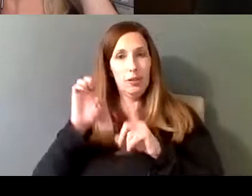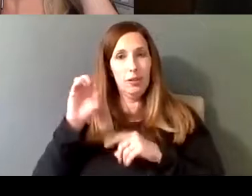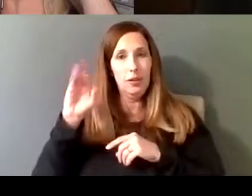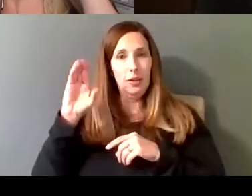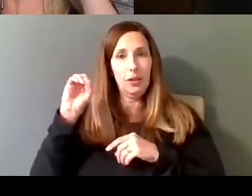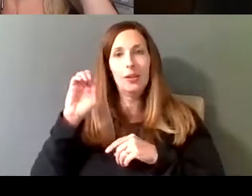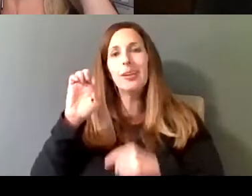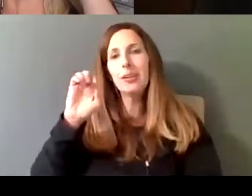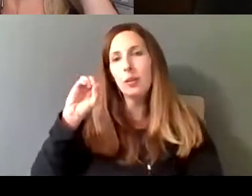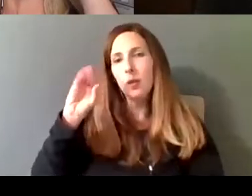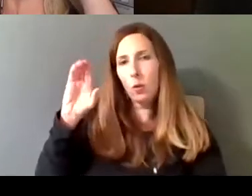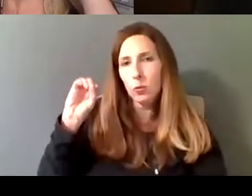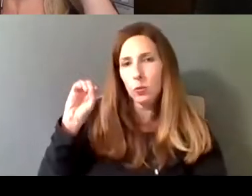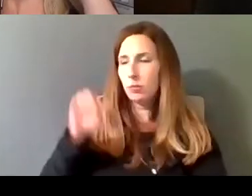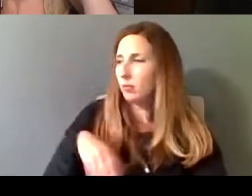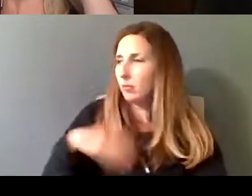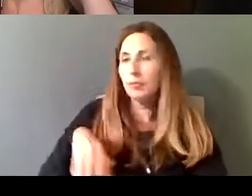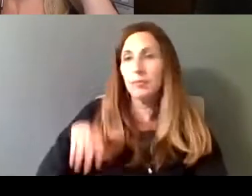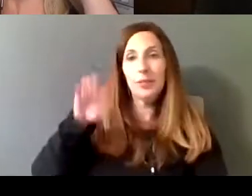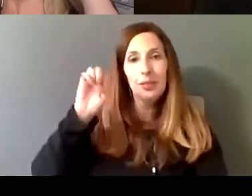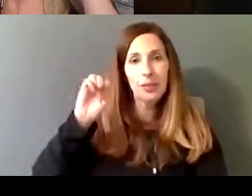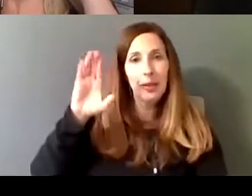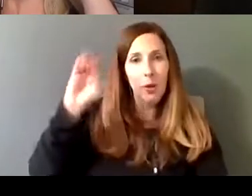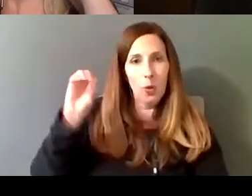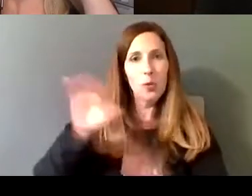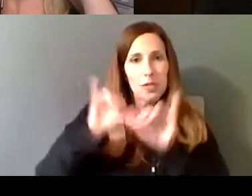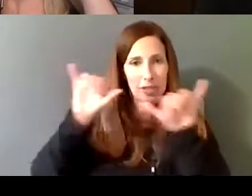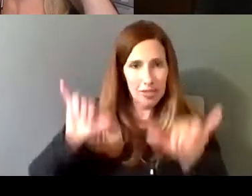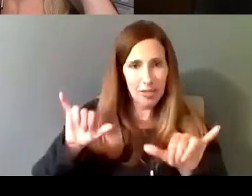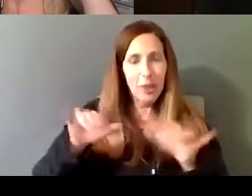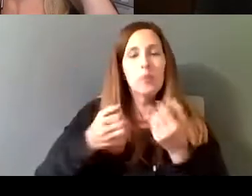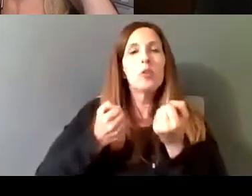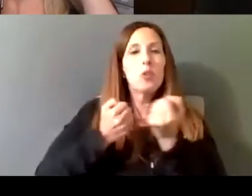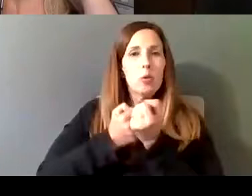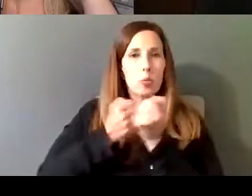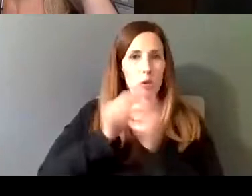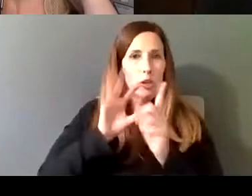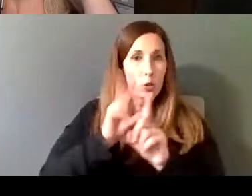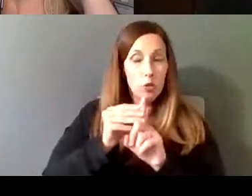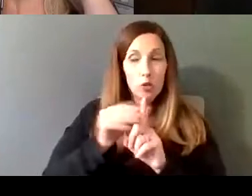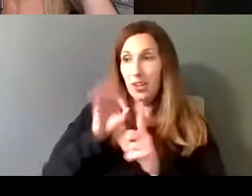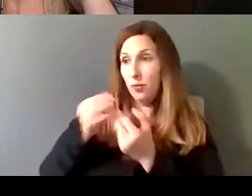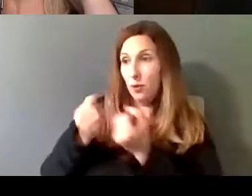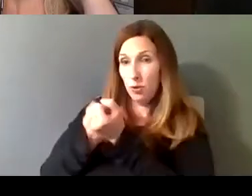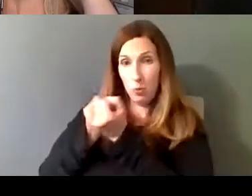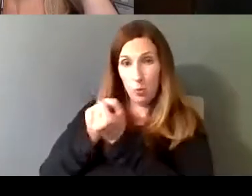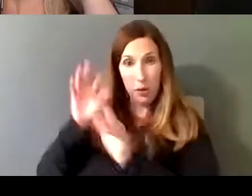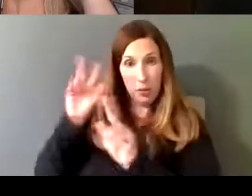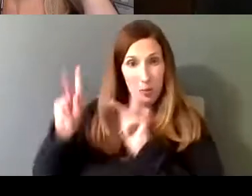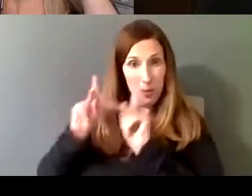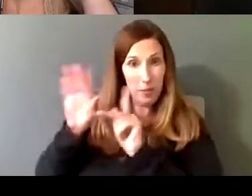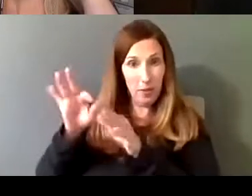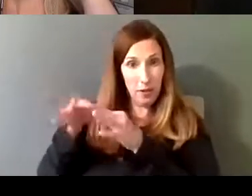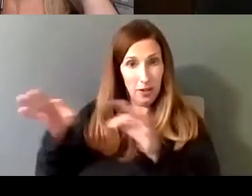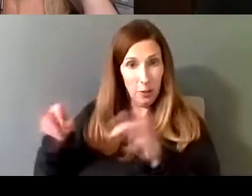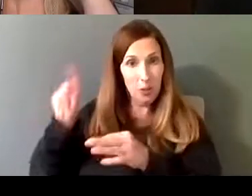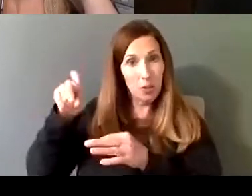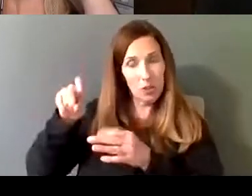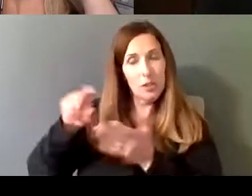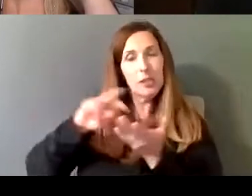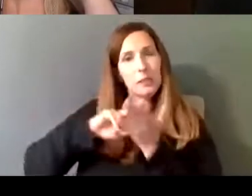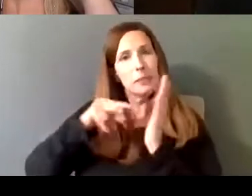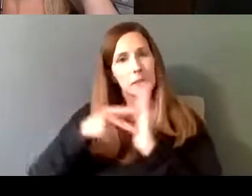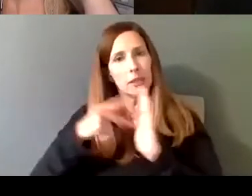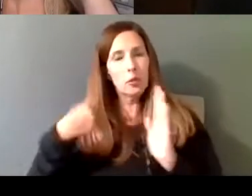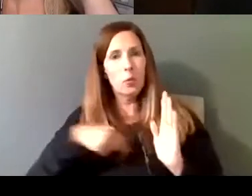on culture. I think by supporting the linguistical needs of people within our communities, I think we're really